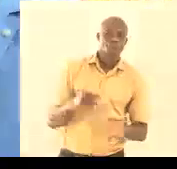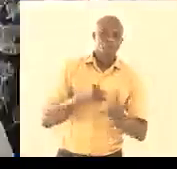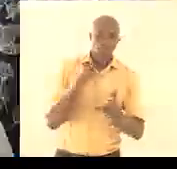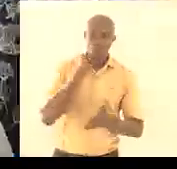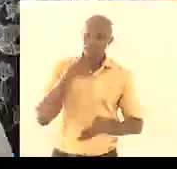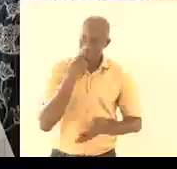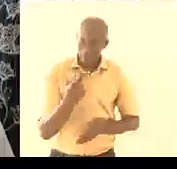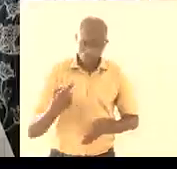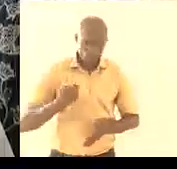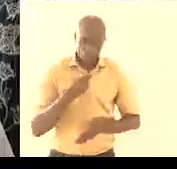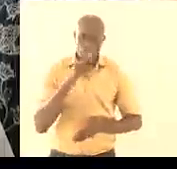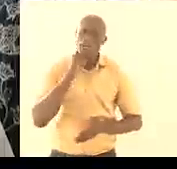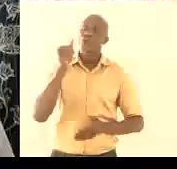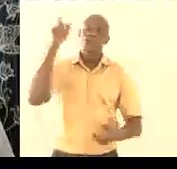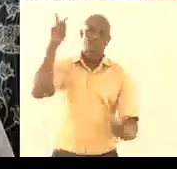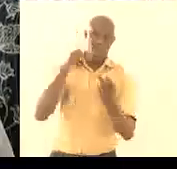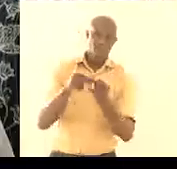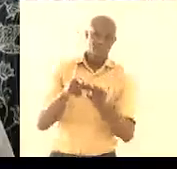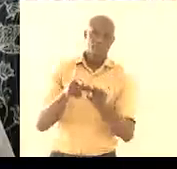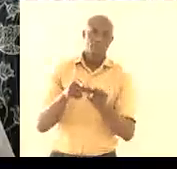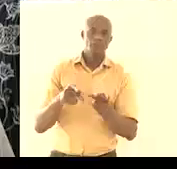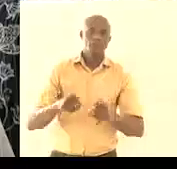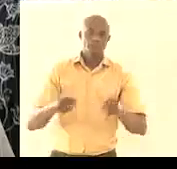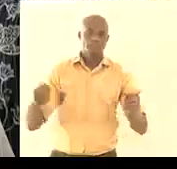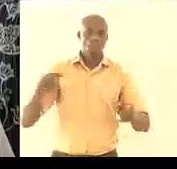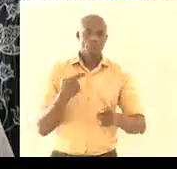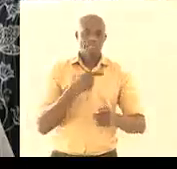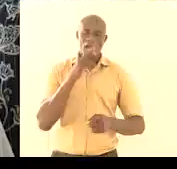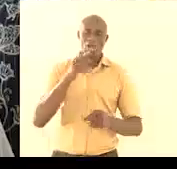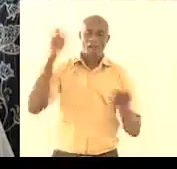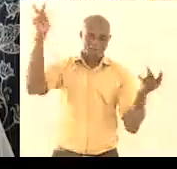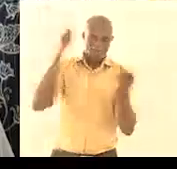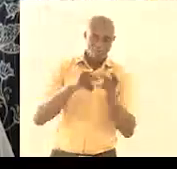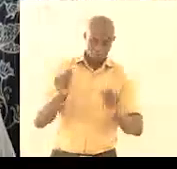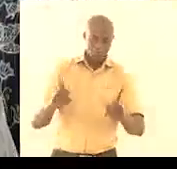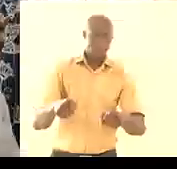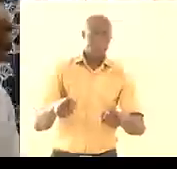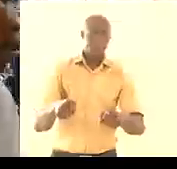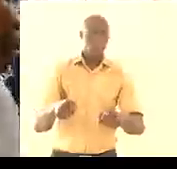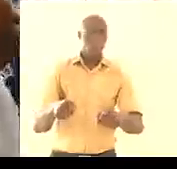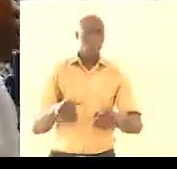Like it is said, we are imperfect, but we are perfectible. Can we say that together?